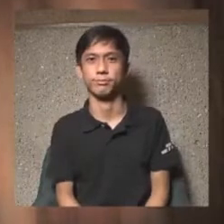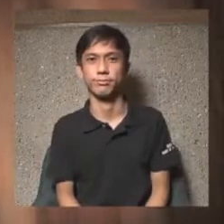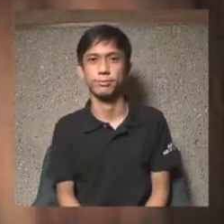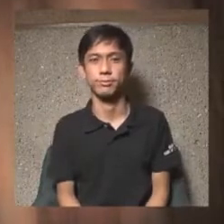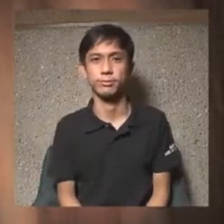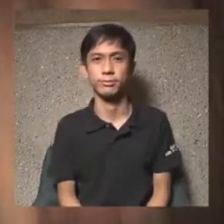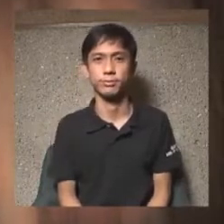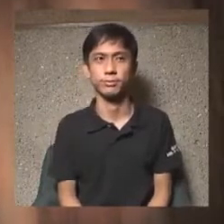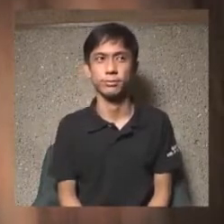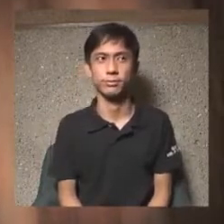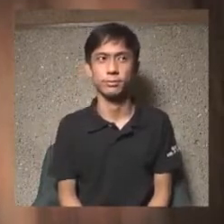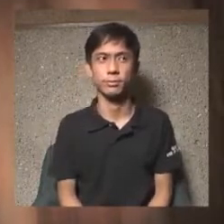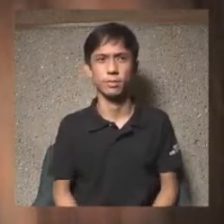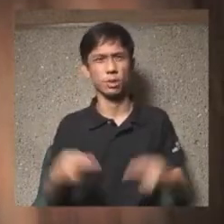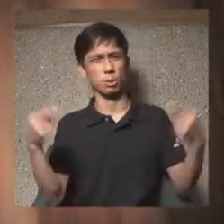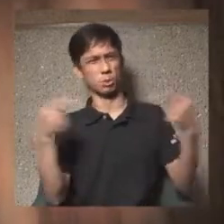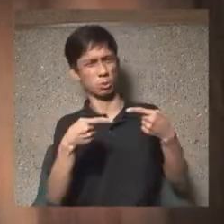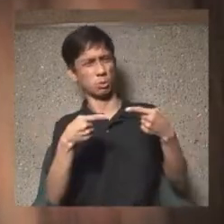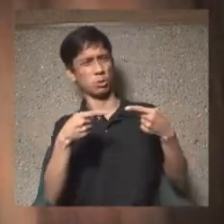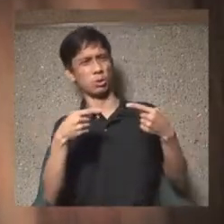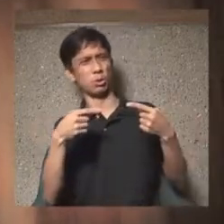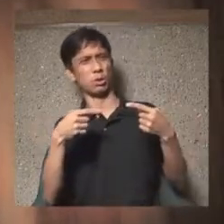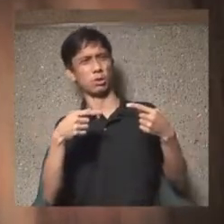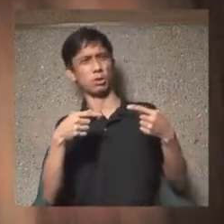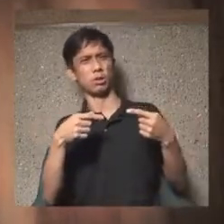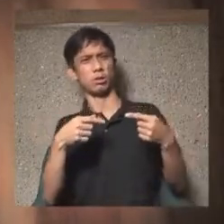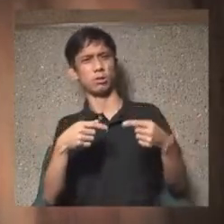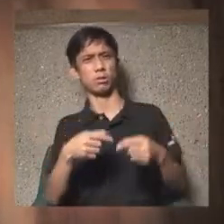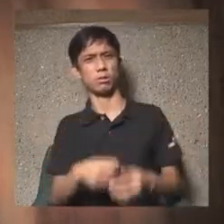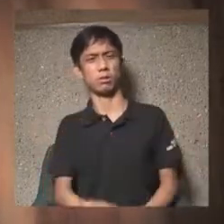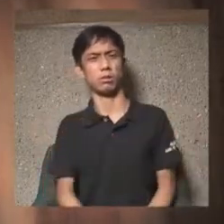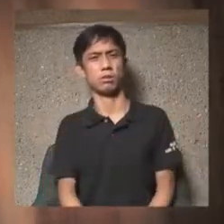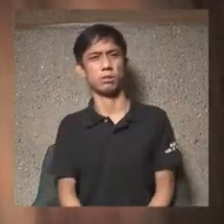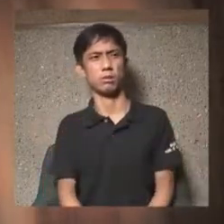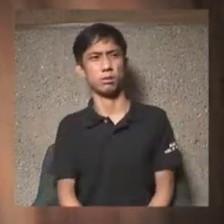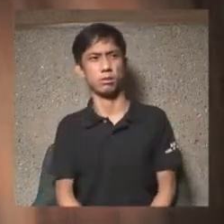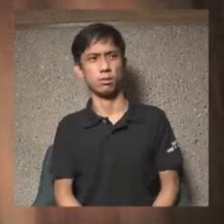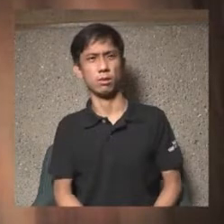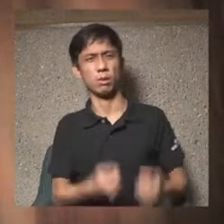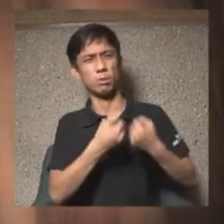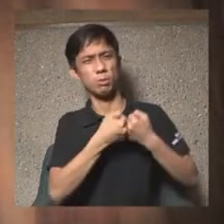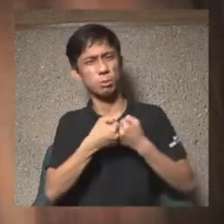Oh, how ironic. Wrestling match. Are you getting me?